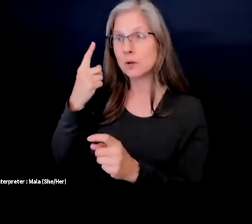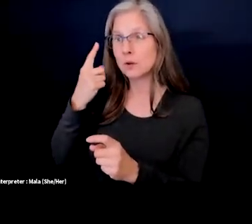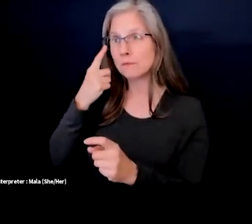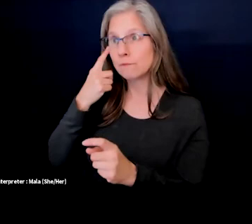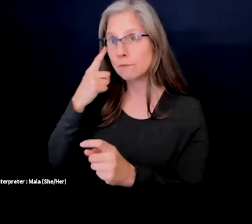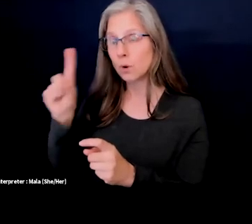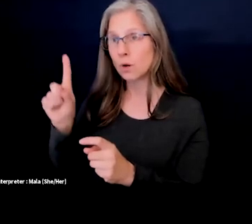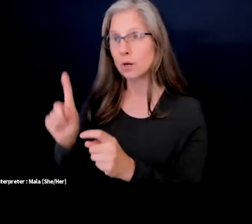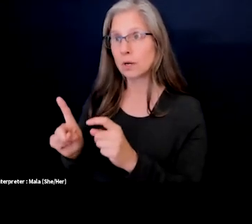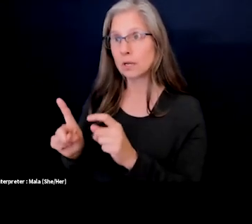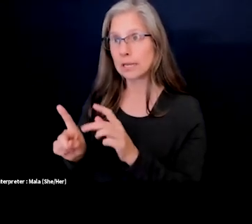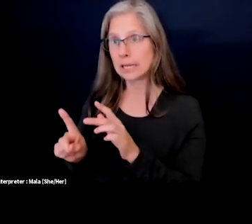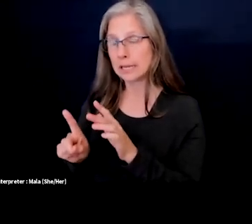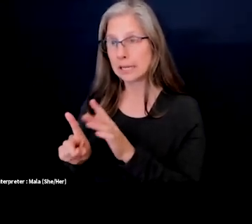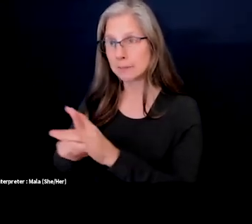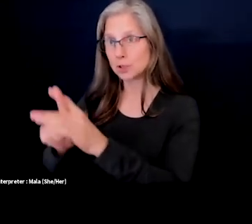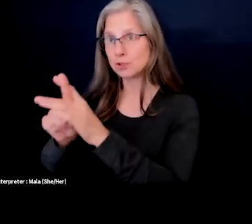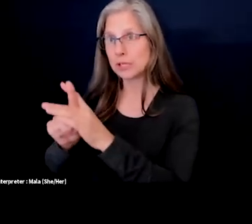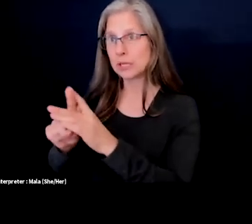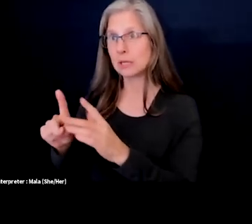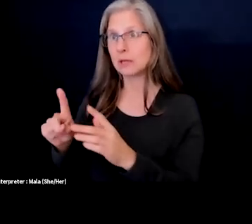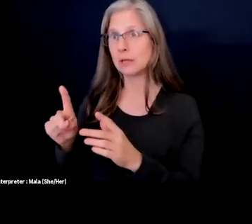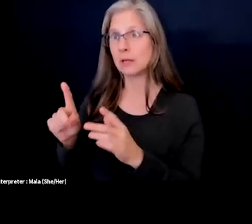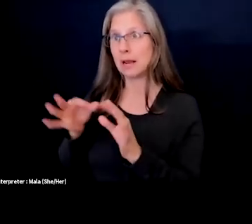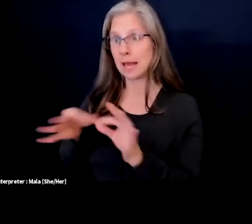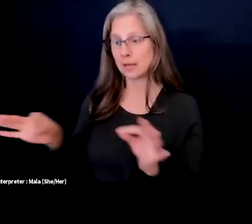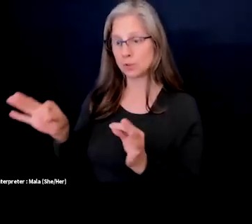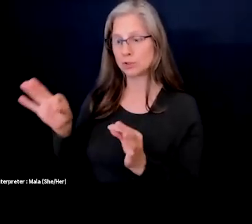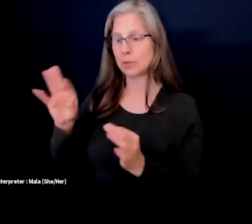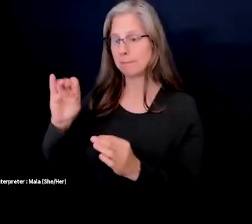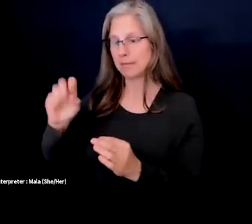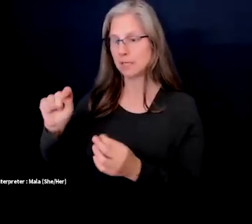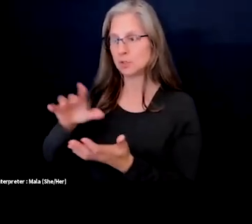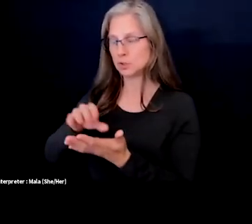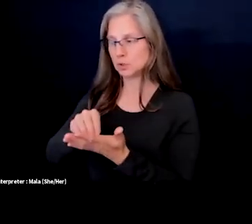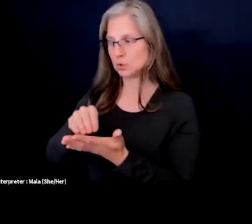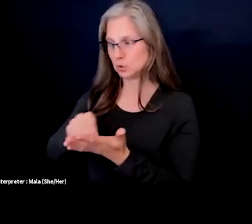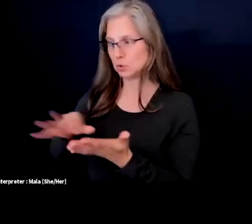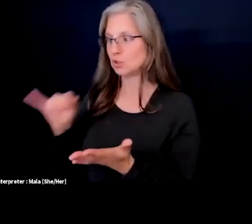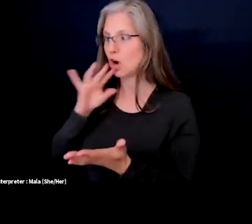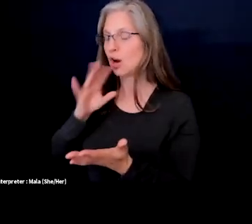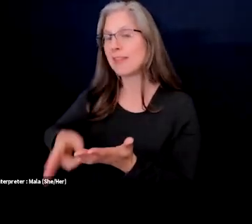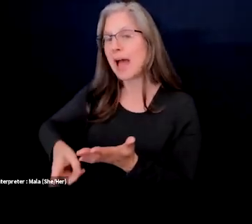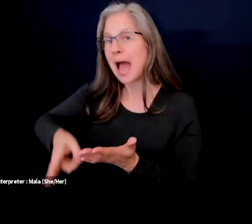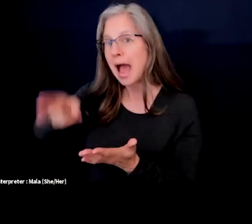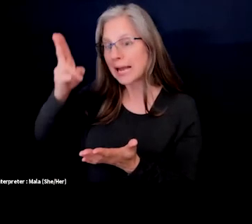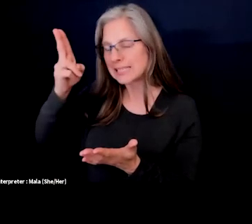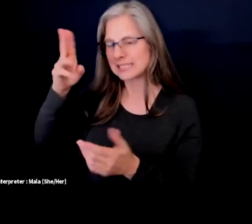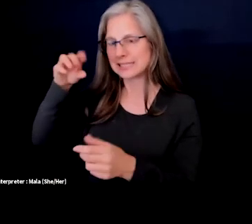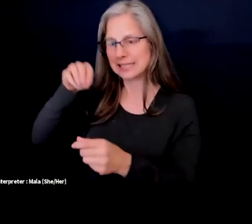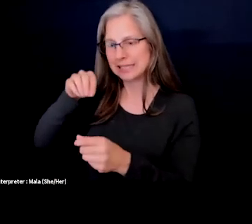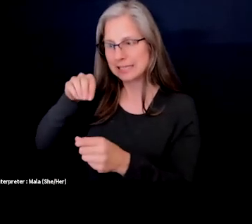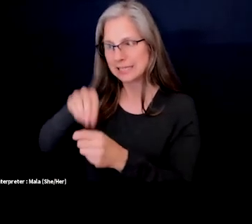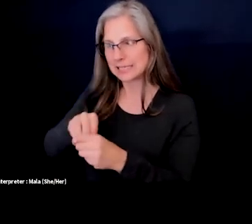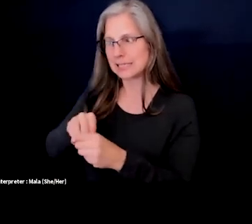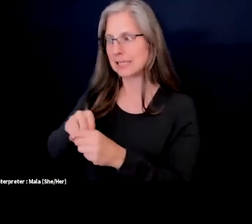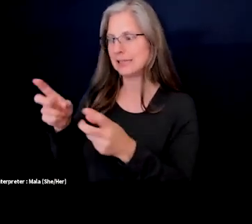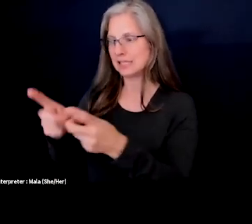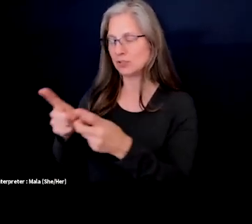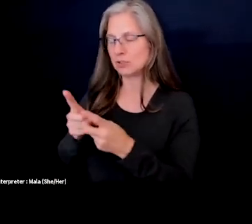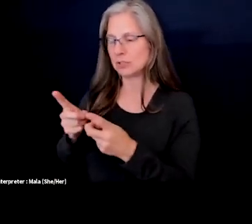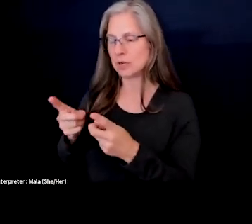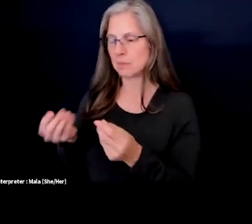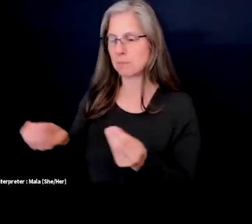language Meta students are among the highest in the district, far higher than those